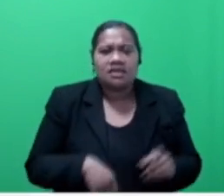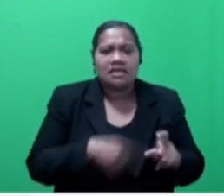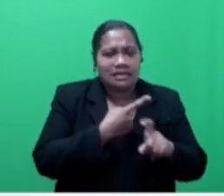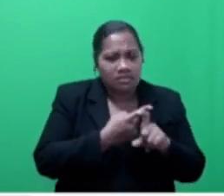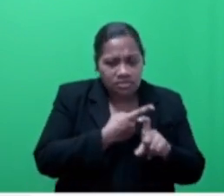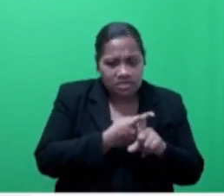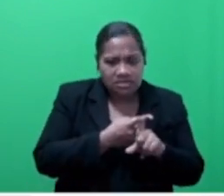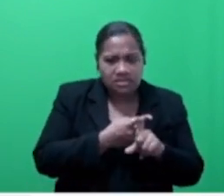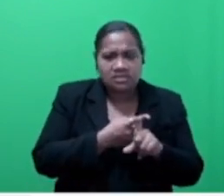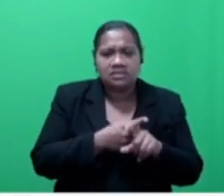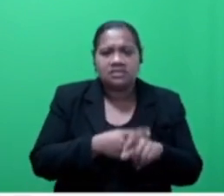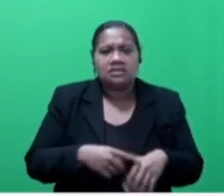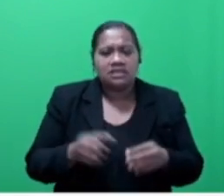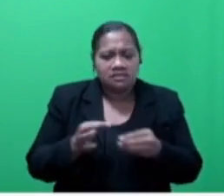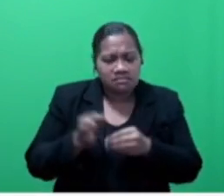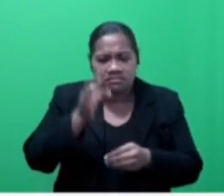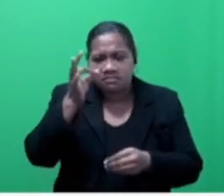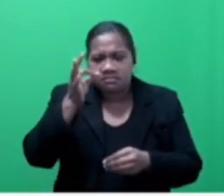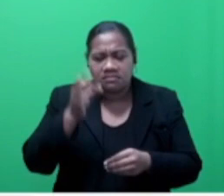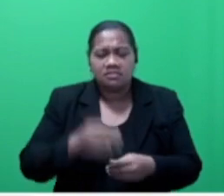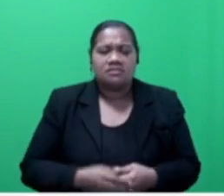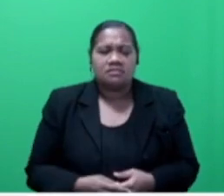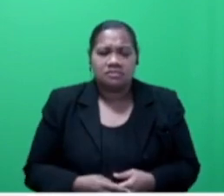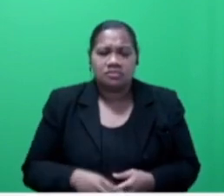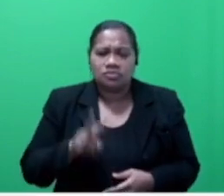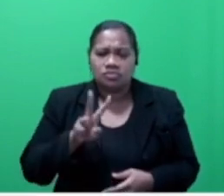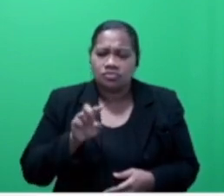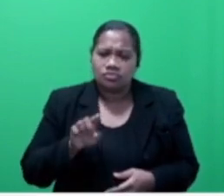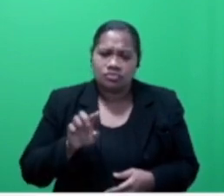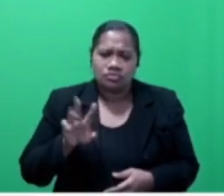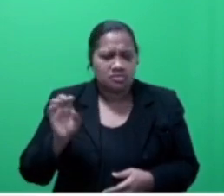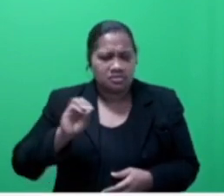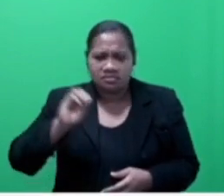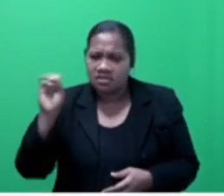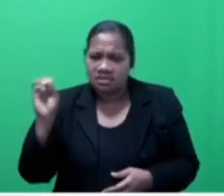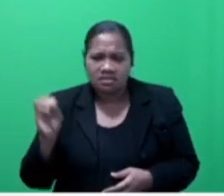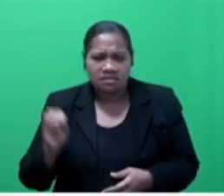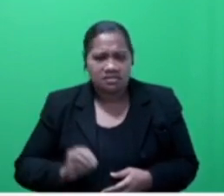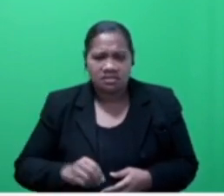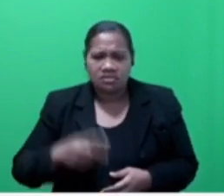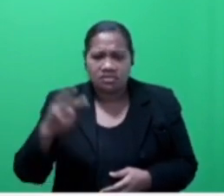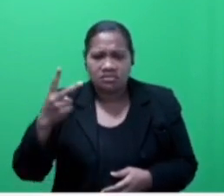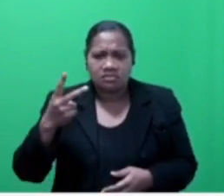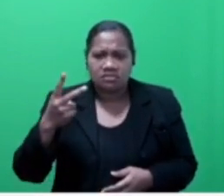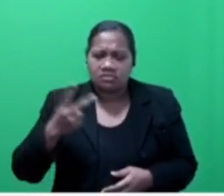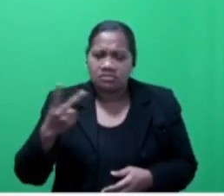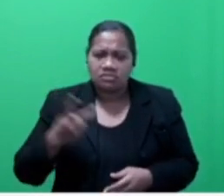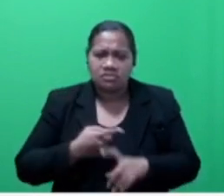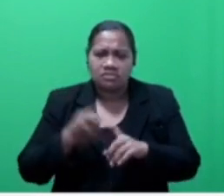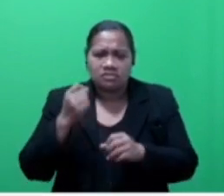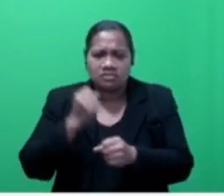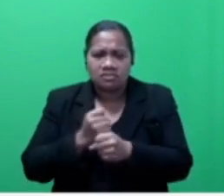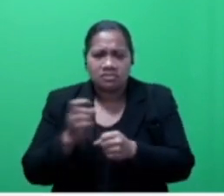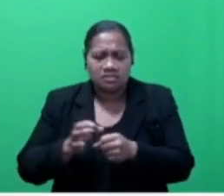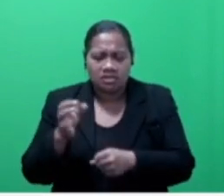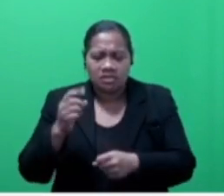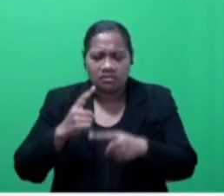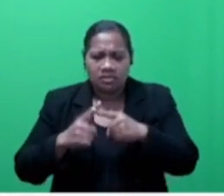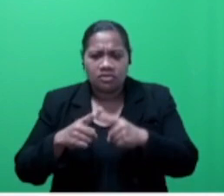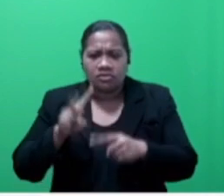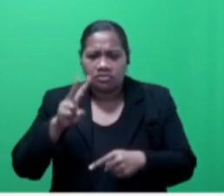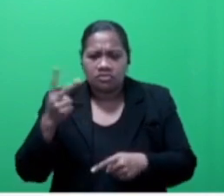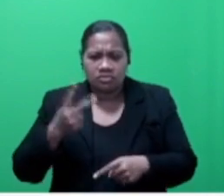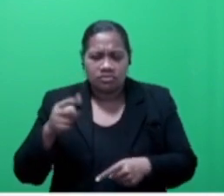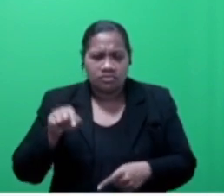4.5 kilogram gas cylinder plus 2.2%, and 12 kilogram gas cylinder plus 4.5%. All have increased in